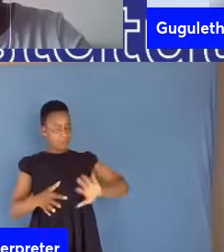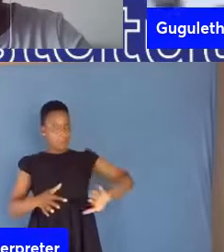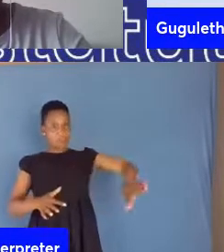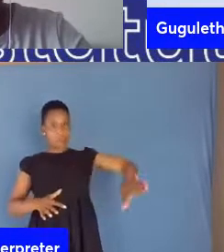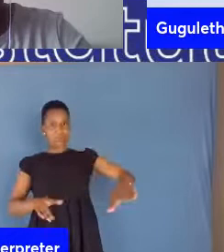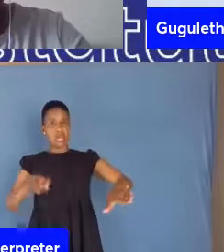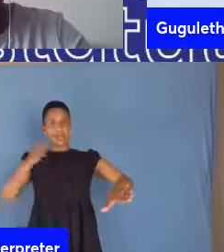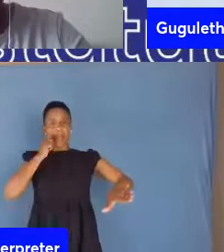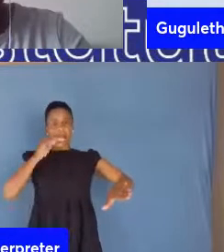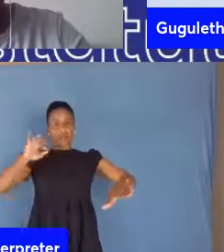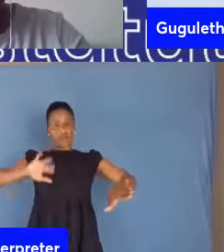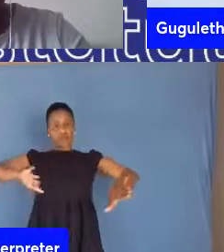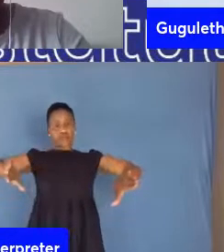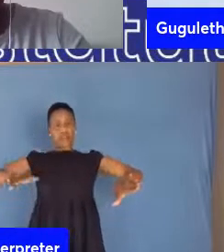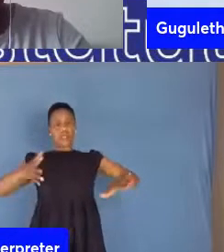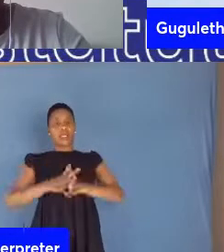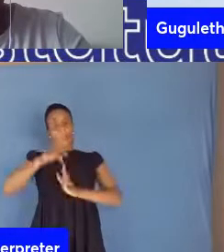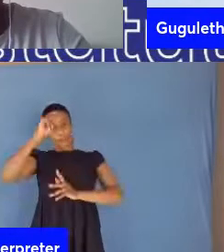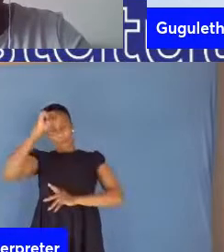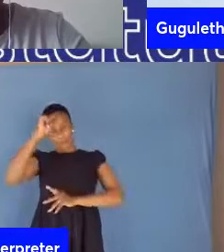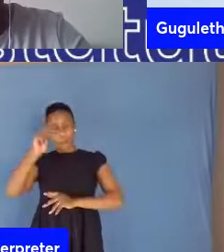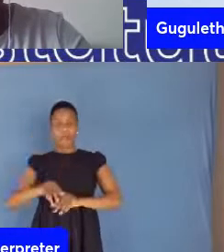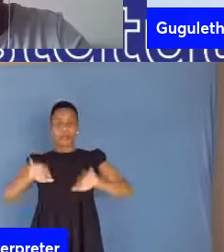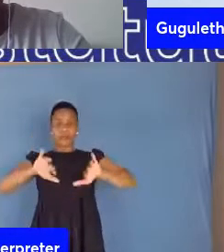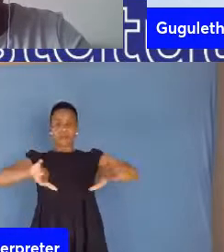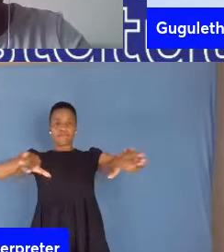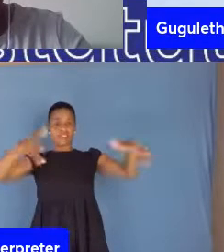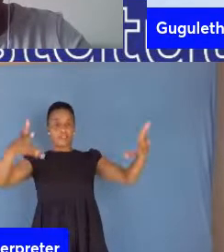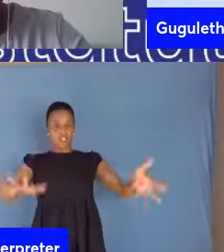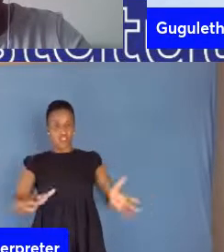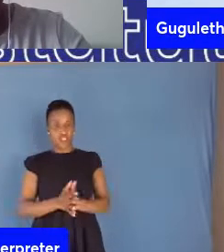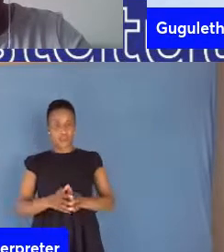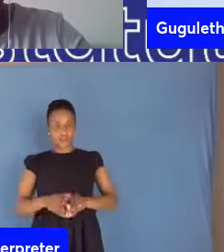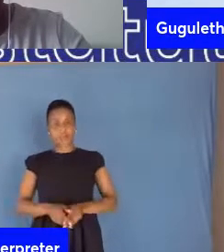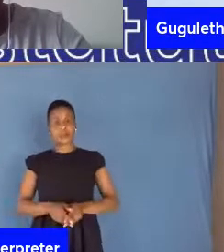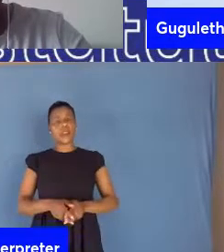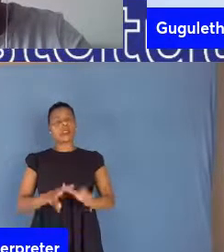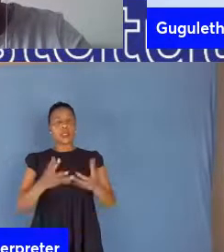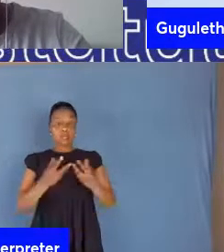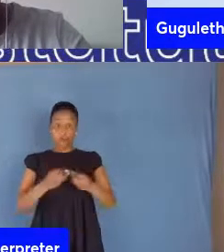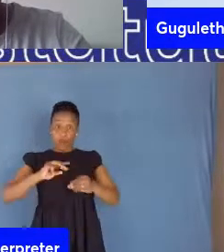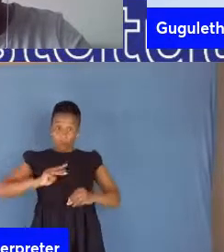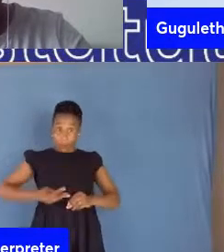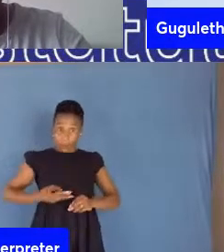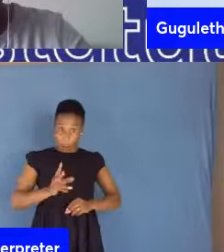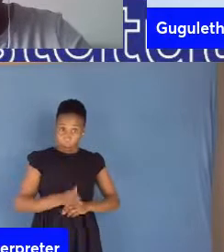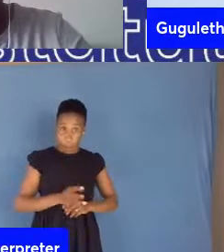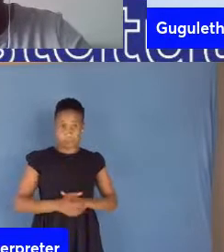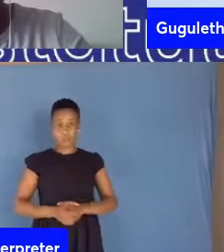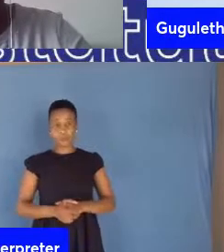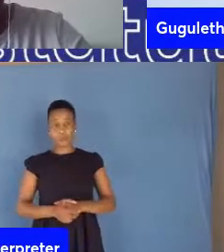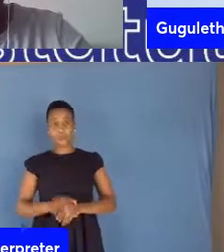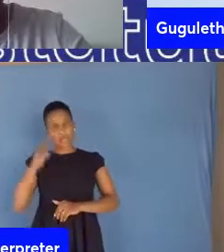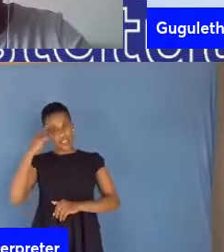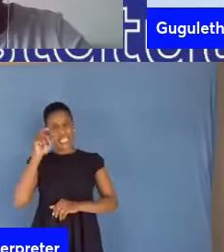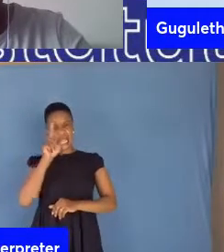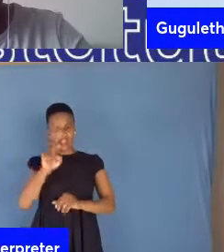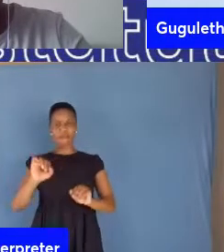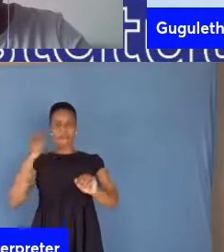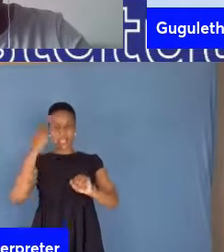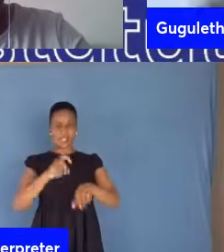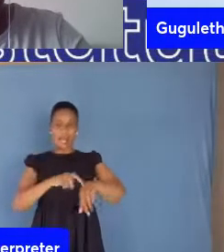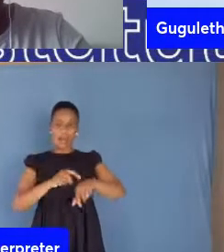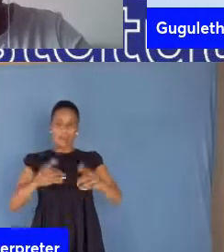the men, boys, and then the divide that exists then with the woman. I think that's the first point of departure that I would speak